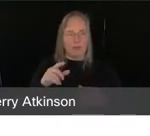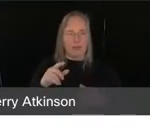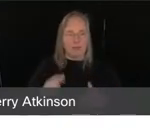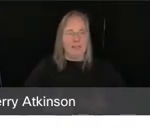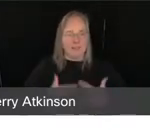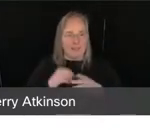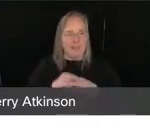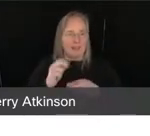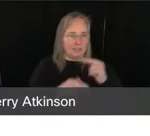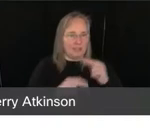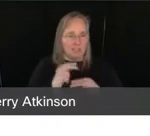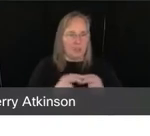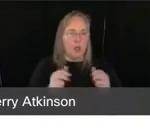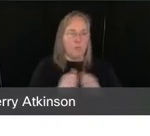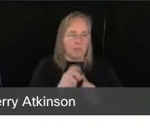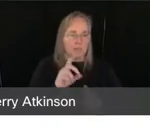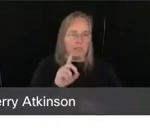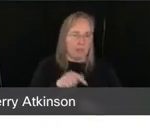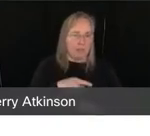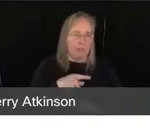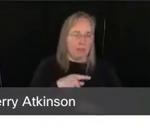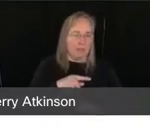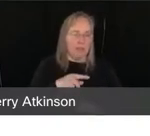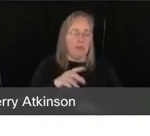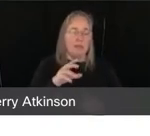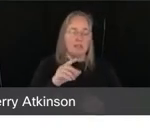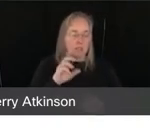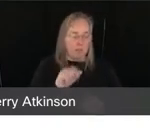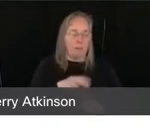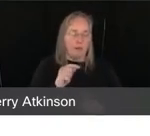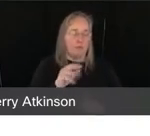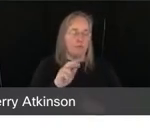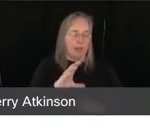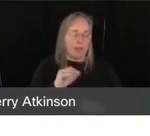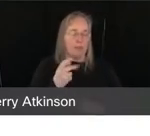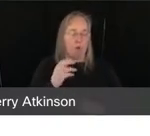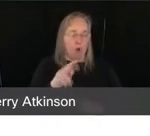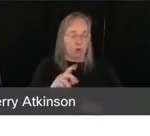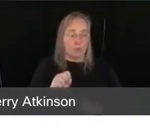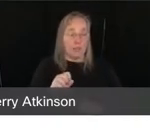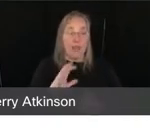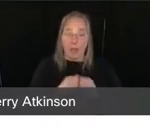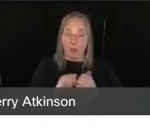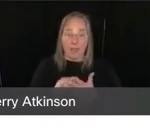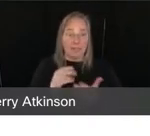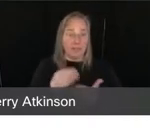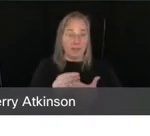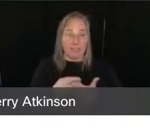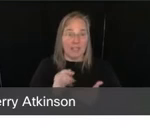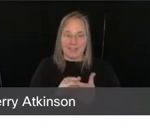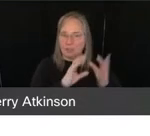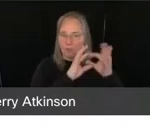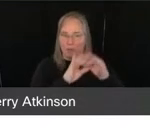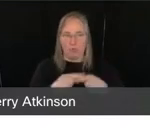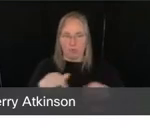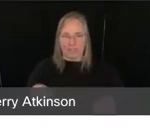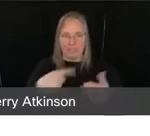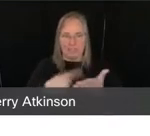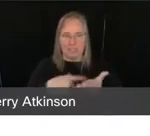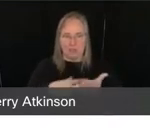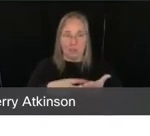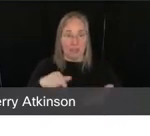Parks. How this project is intended to be financed, which is what's really relevant to this discussion and this